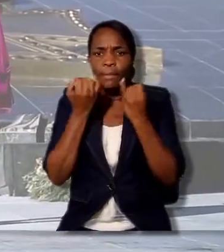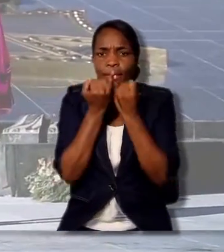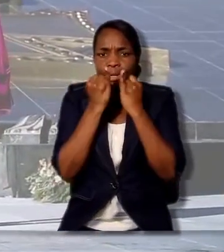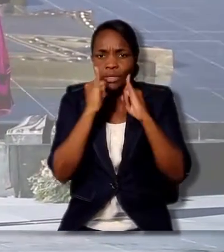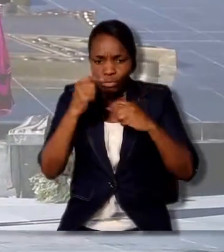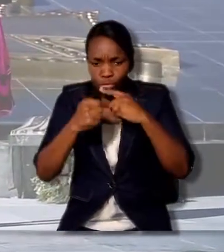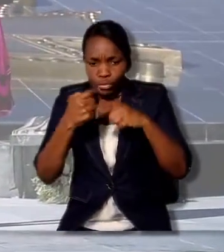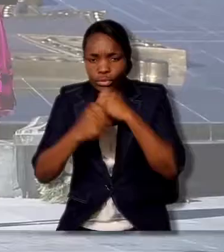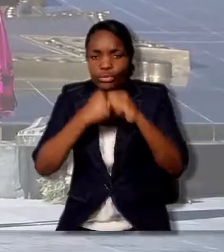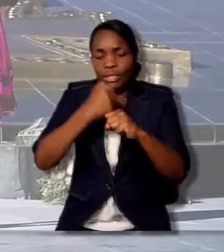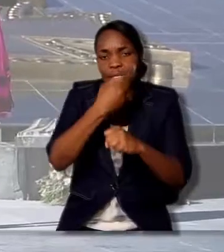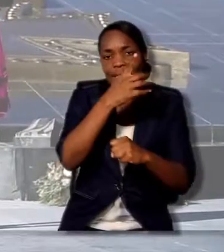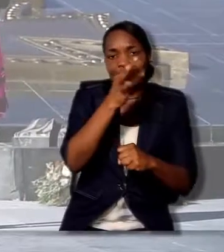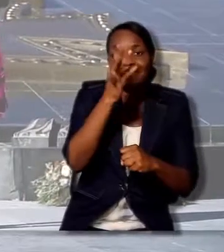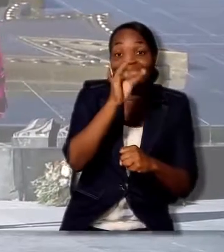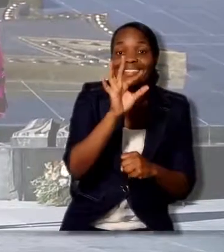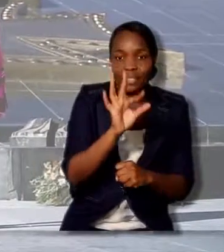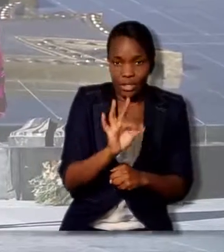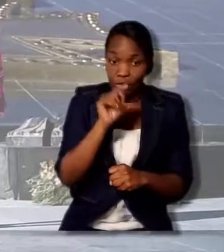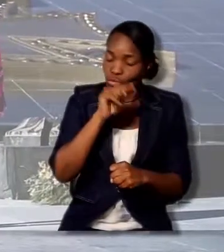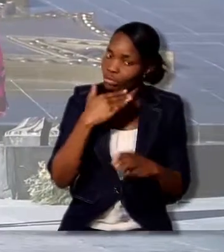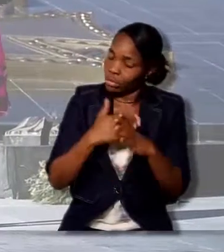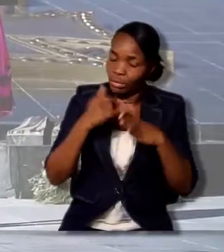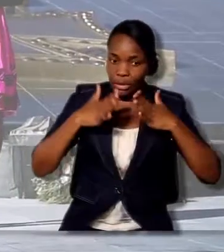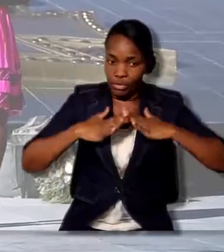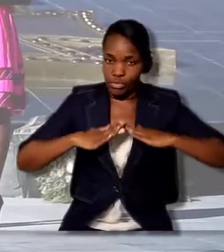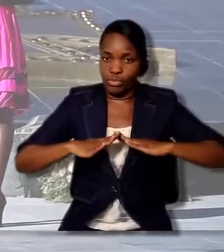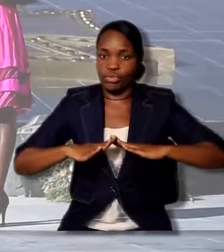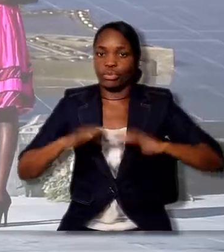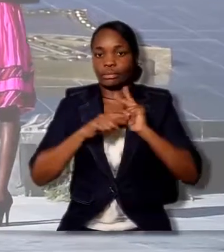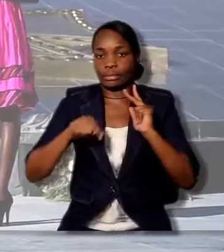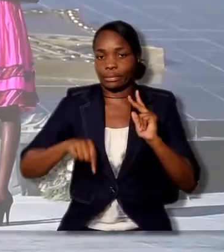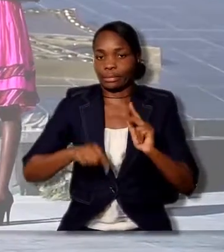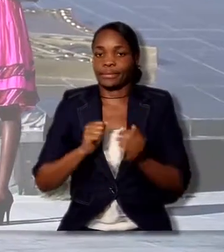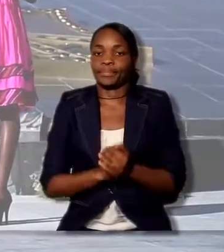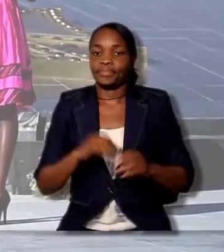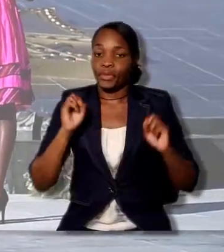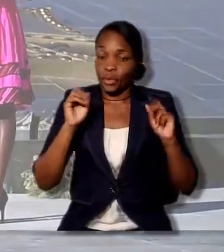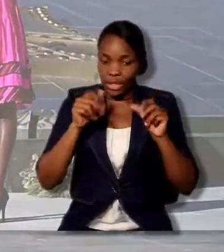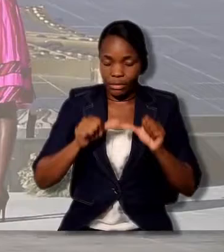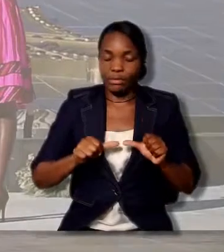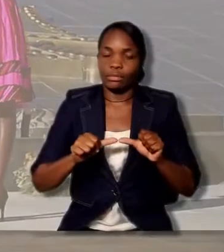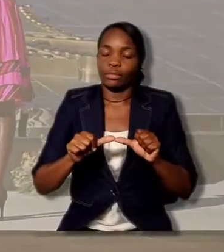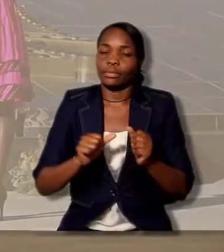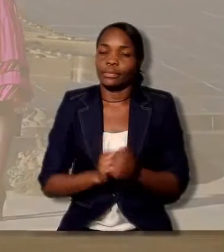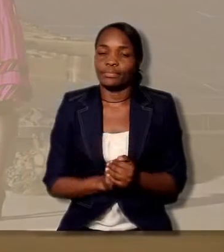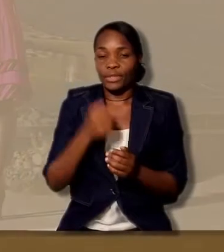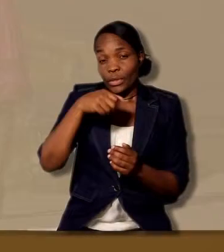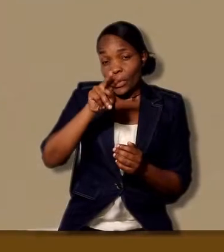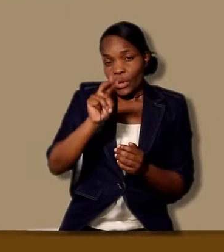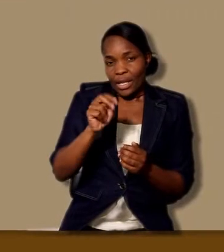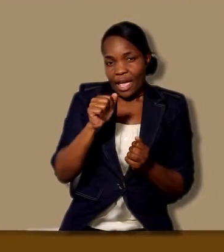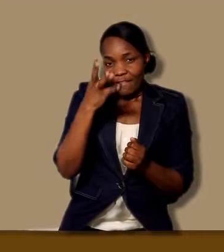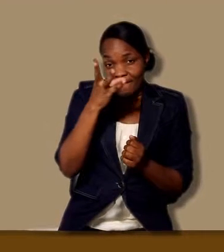in 1989 was one of its major military and peacekeeping missions. All right, let's continue. The UN